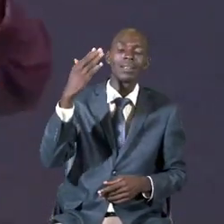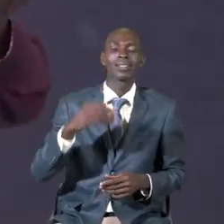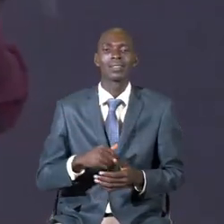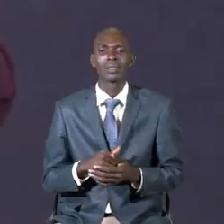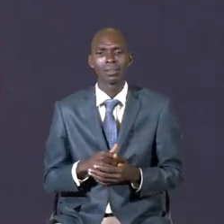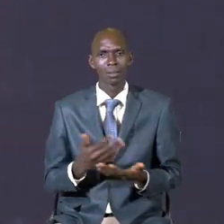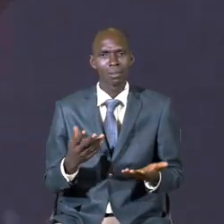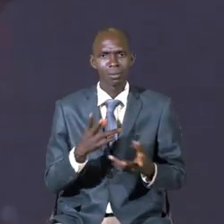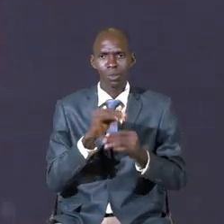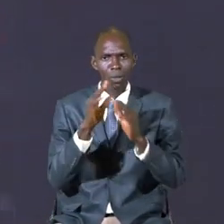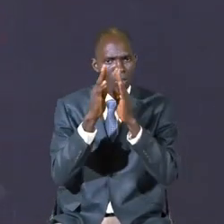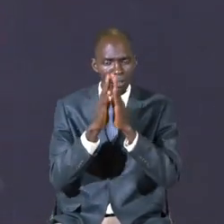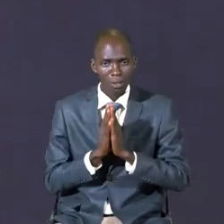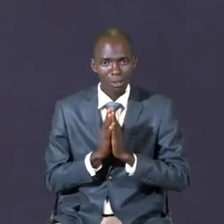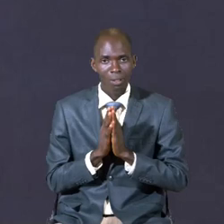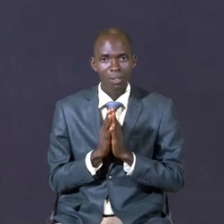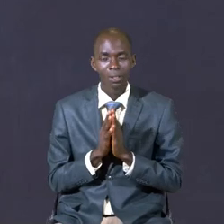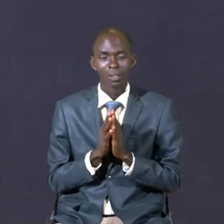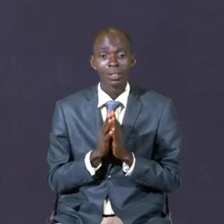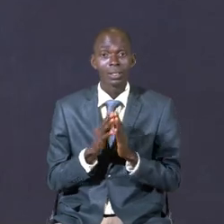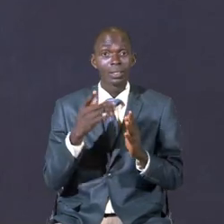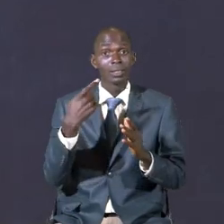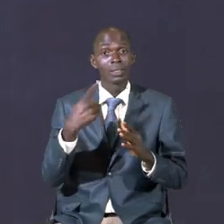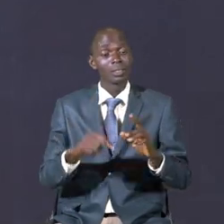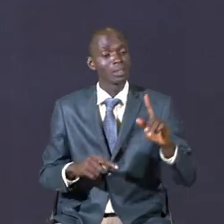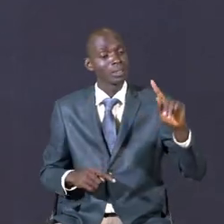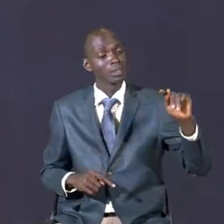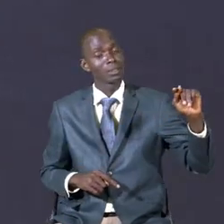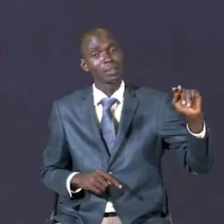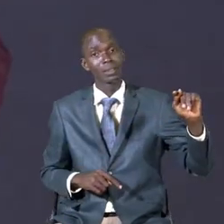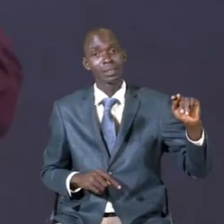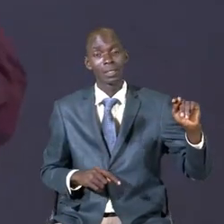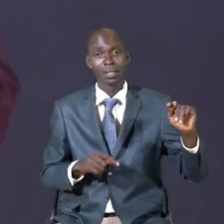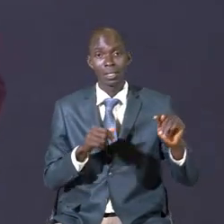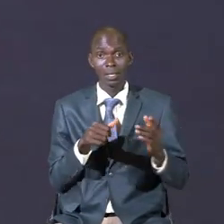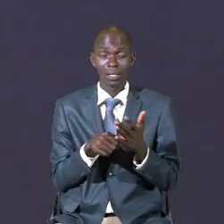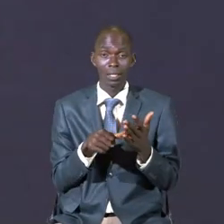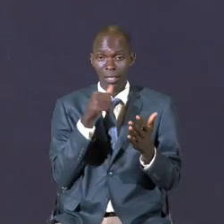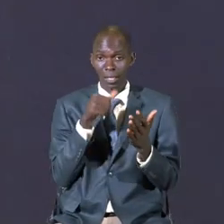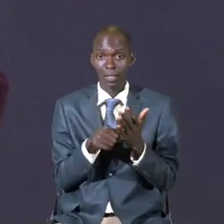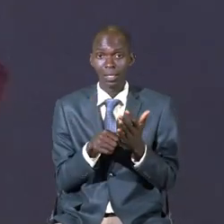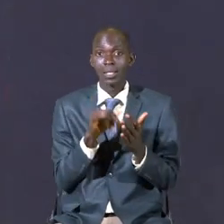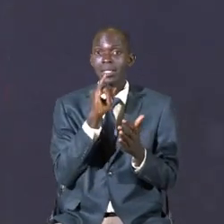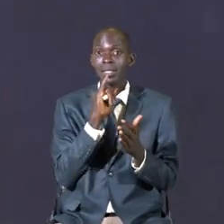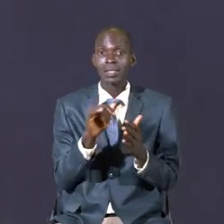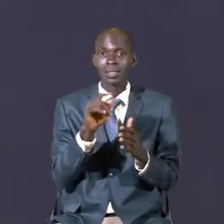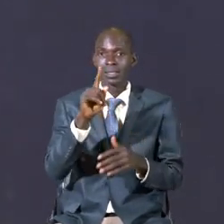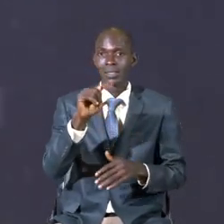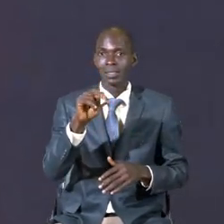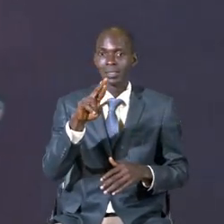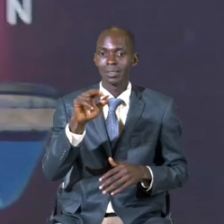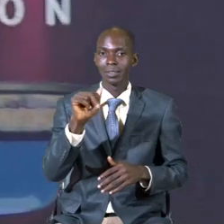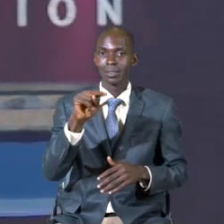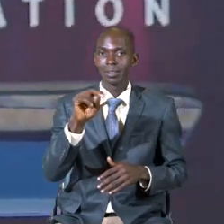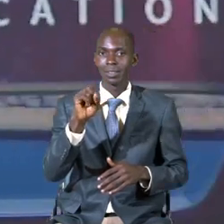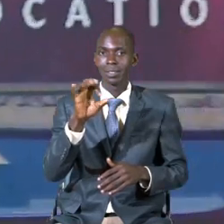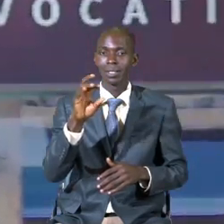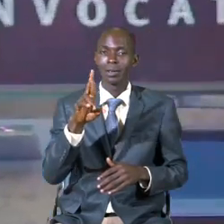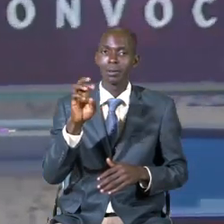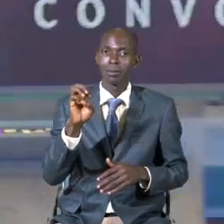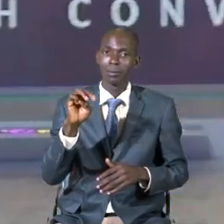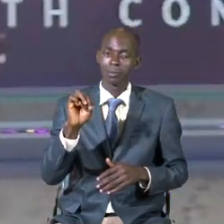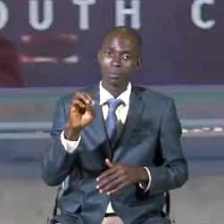the chief we're talking about tonight is transformed and traveling together